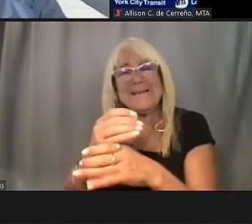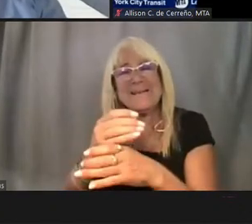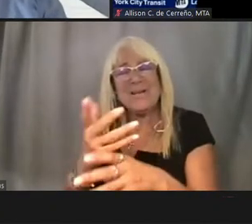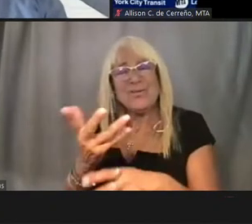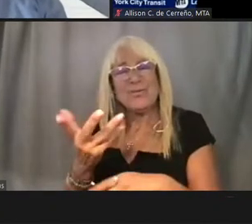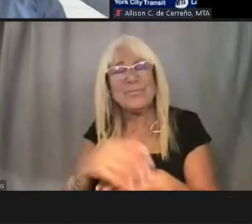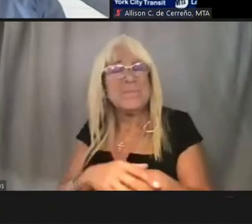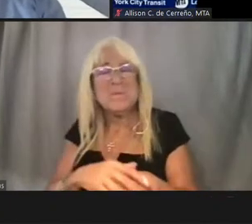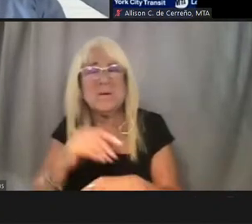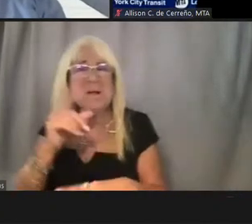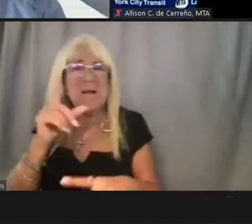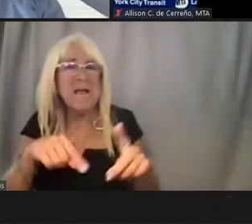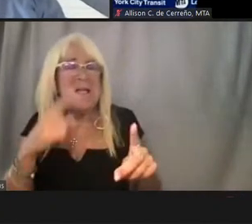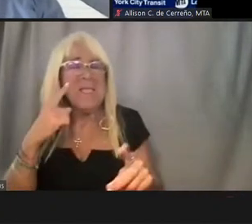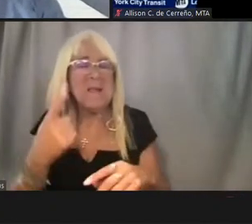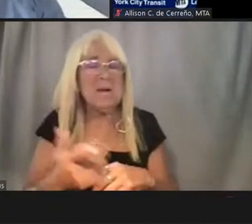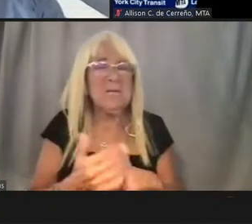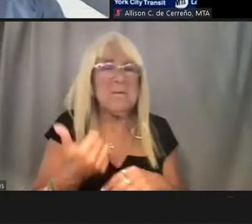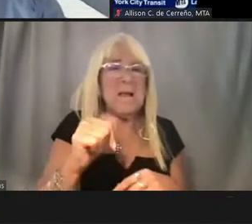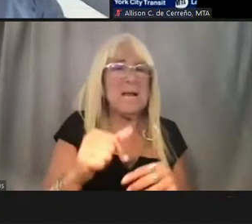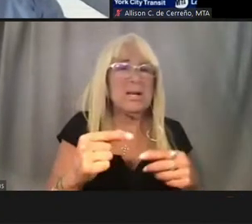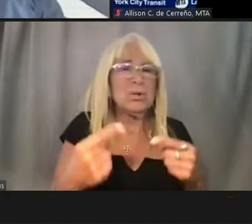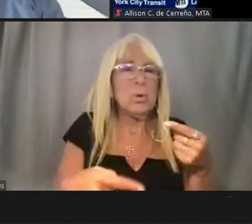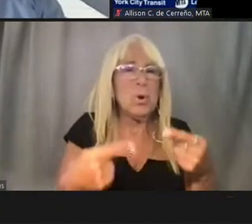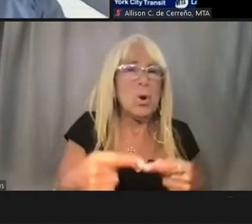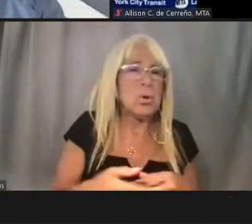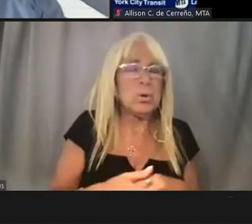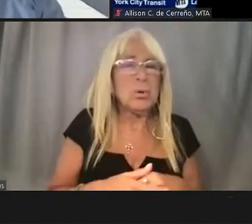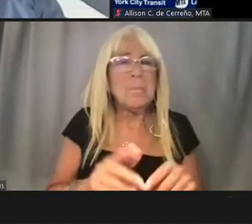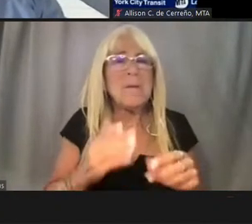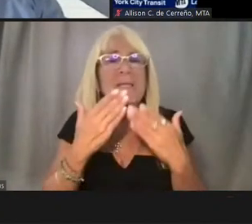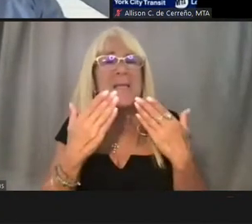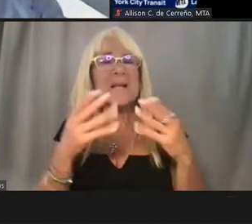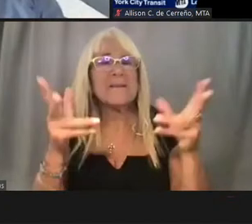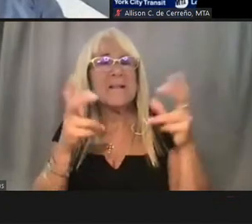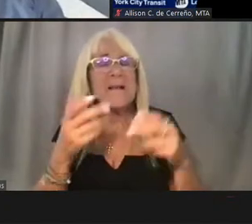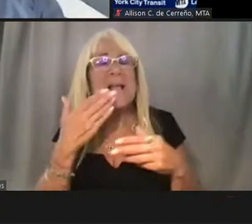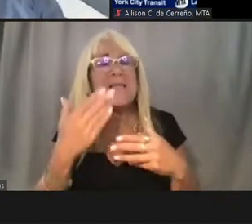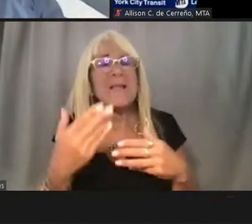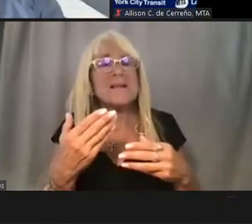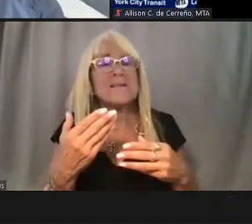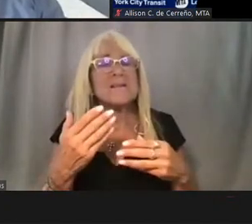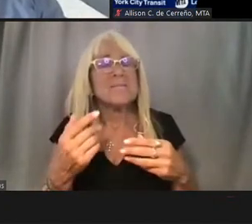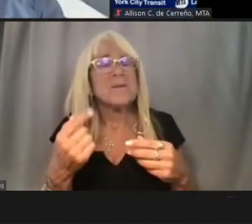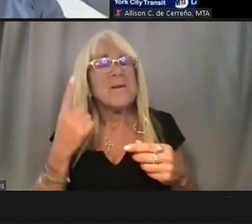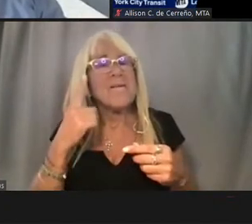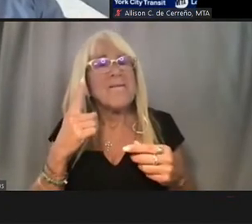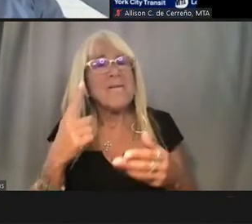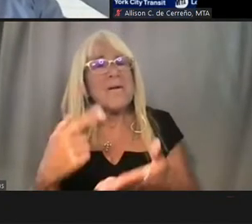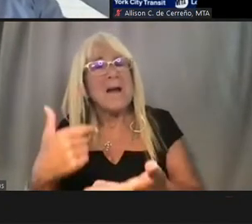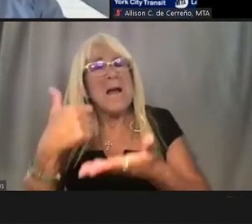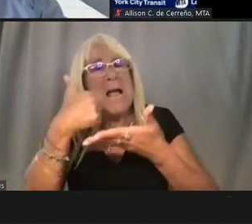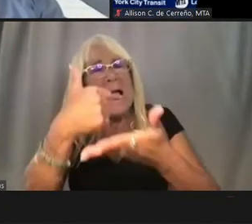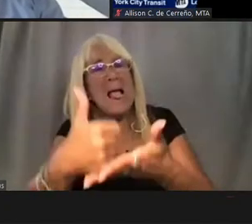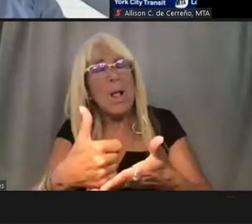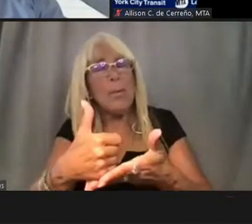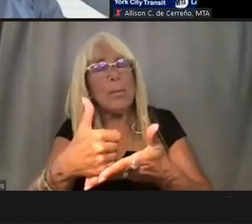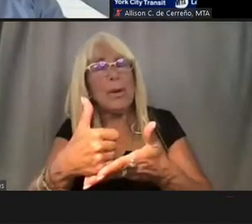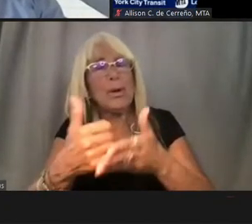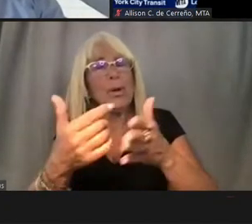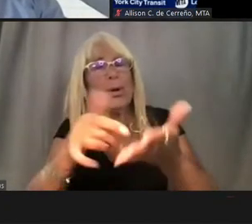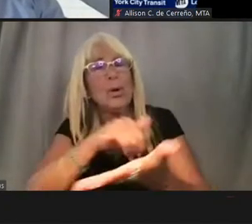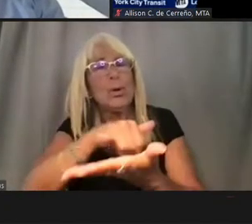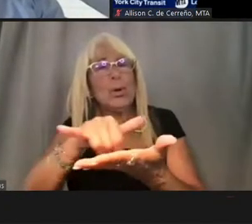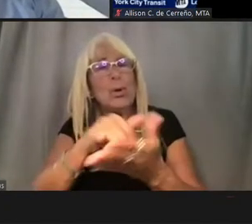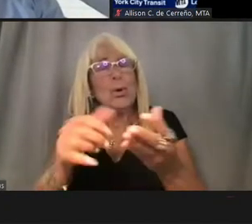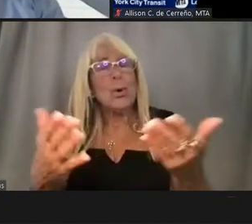I can't think of one thank you for listening and thanks in advance for joining the fight to make New York a cooler Greener more